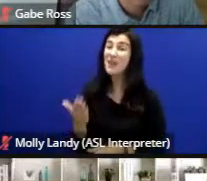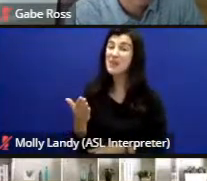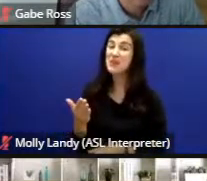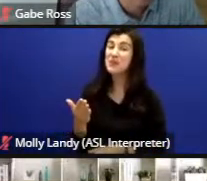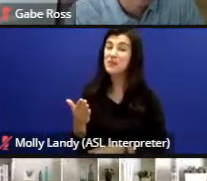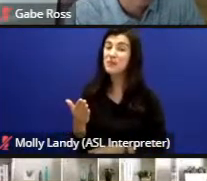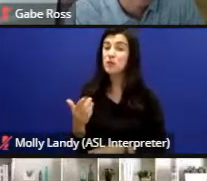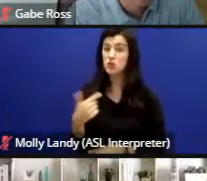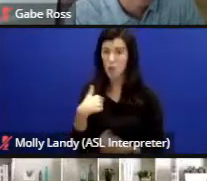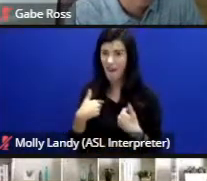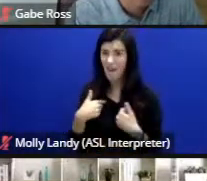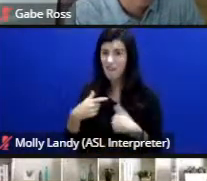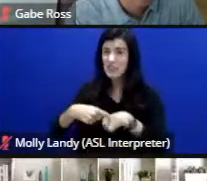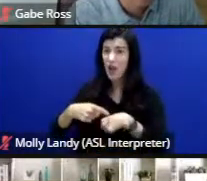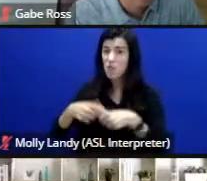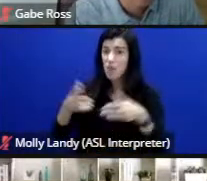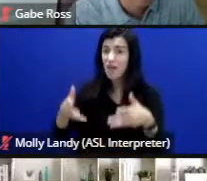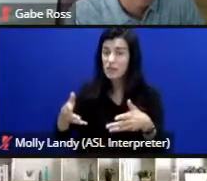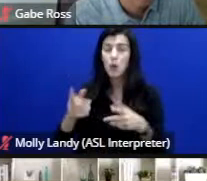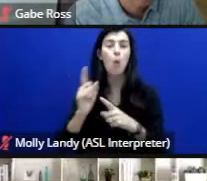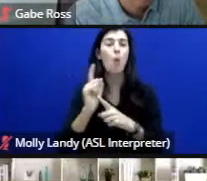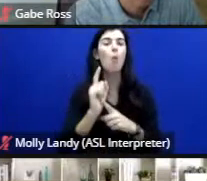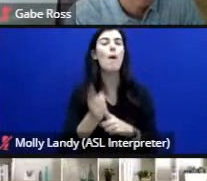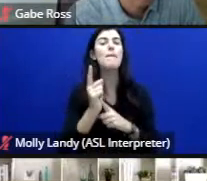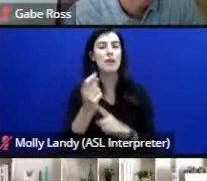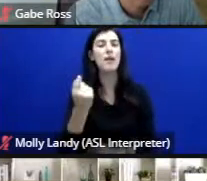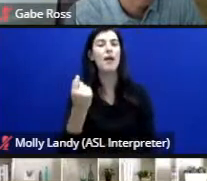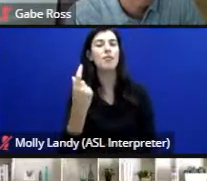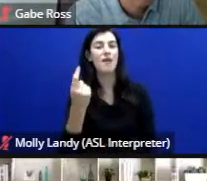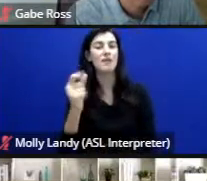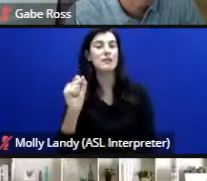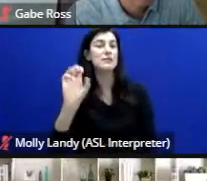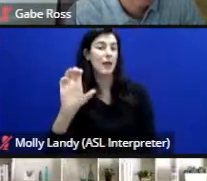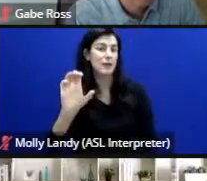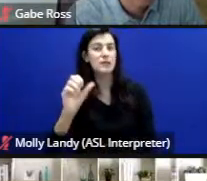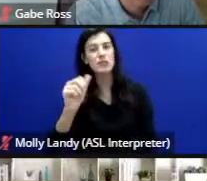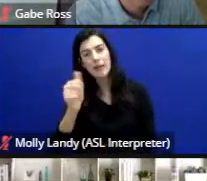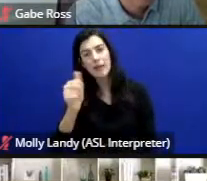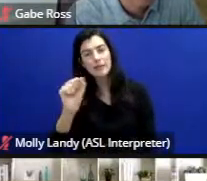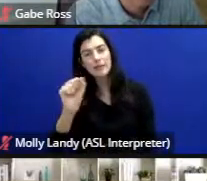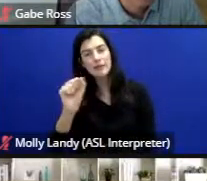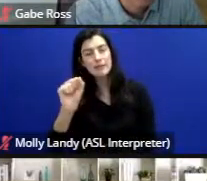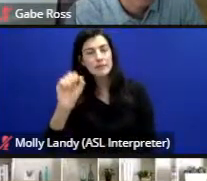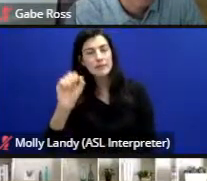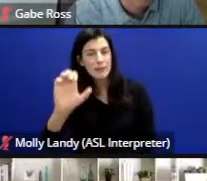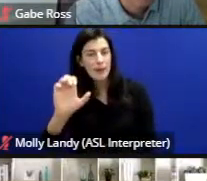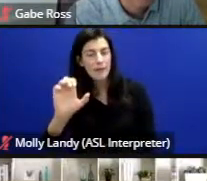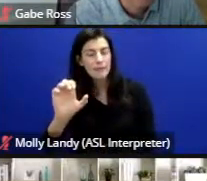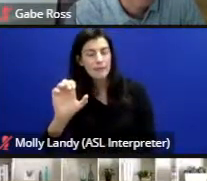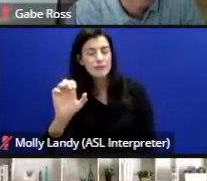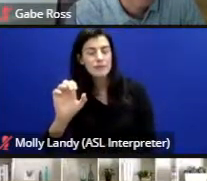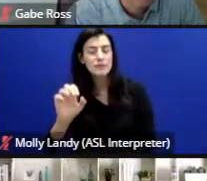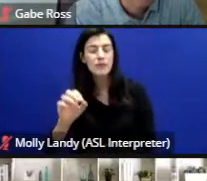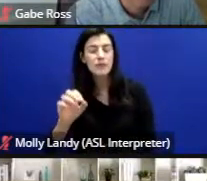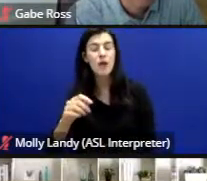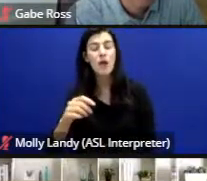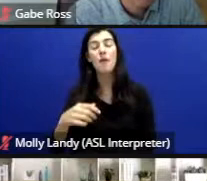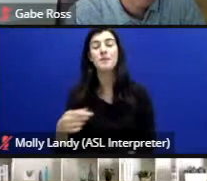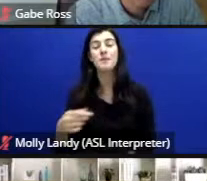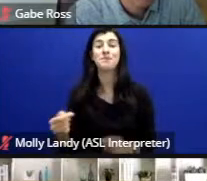have any time left? You have 1 minute and 11 seconds, 10 seconds. All right. So I think about it just a second.